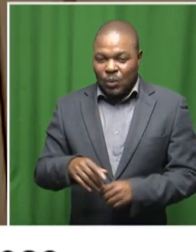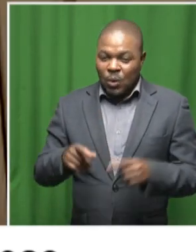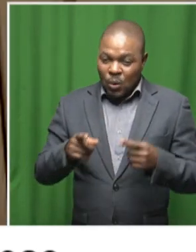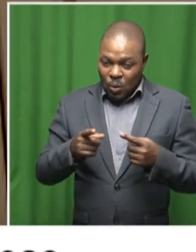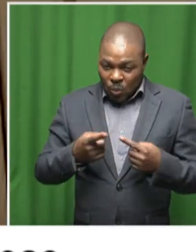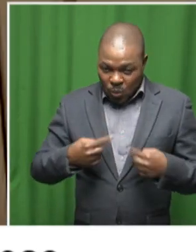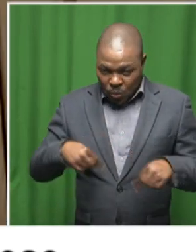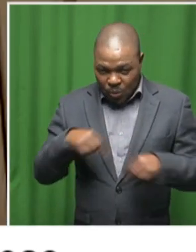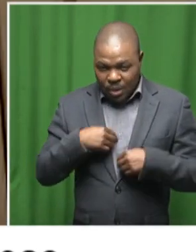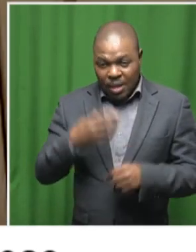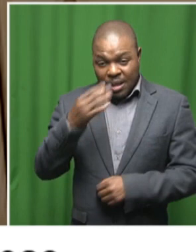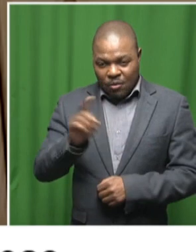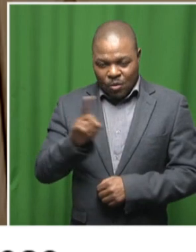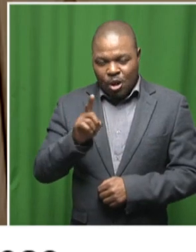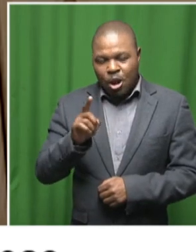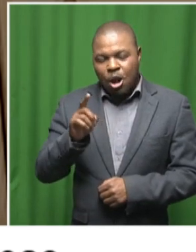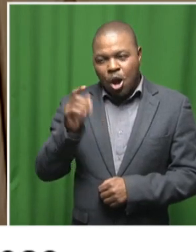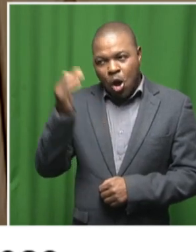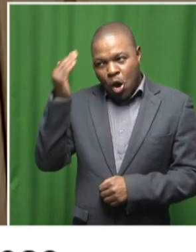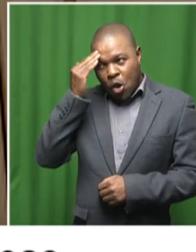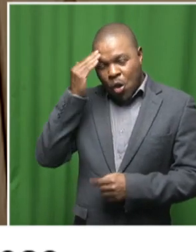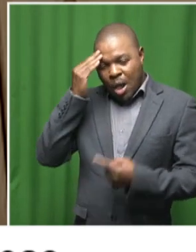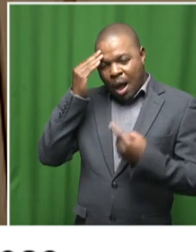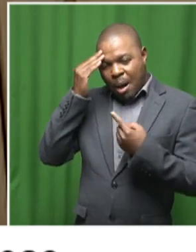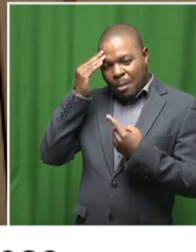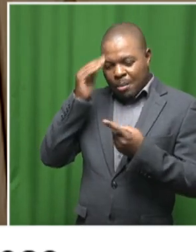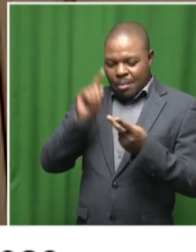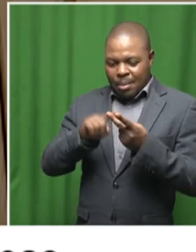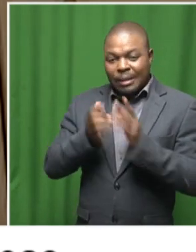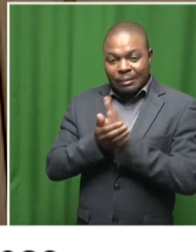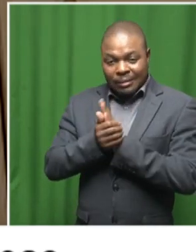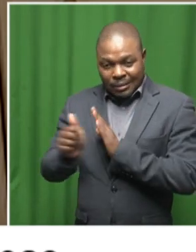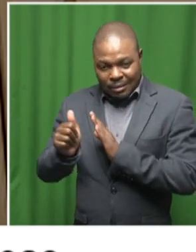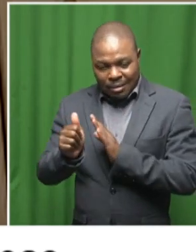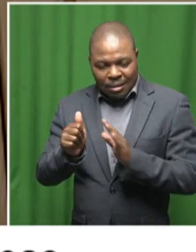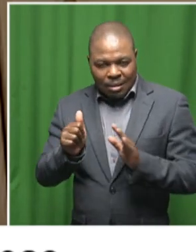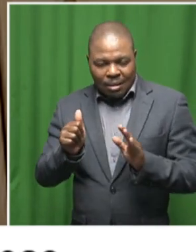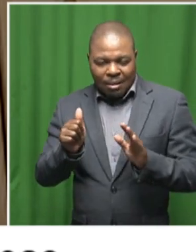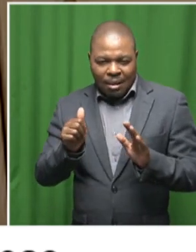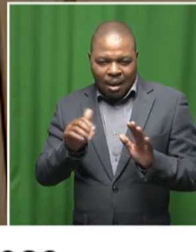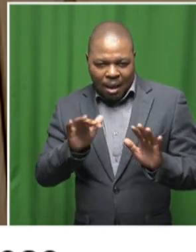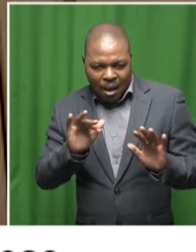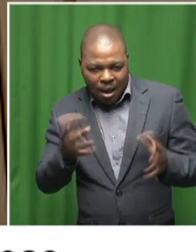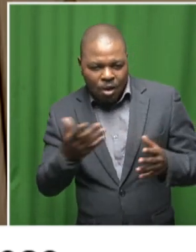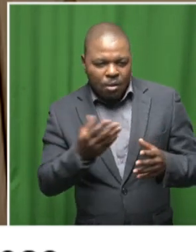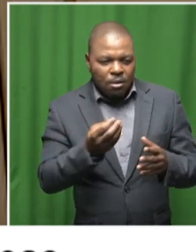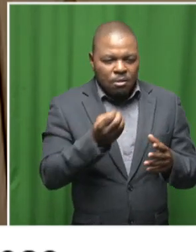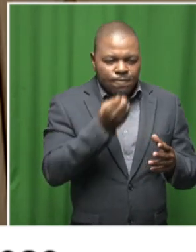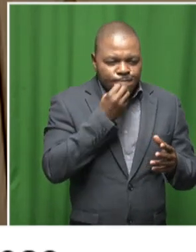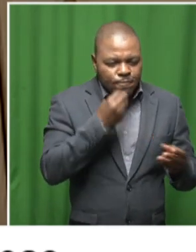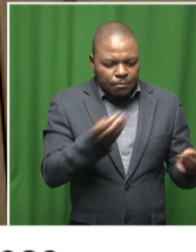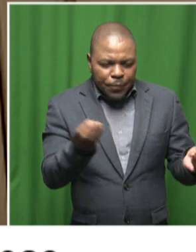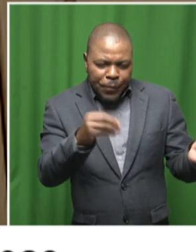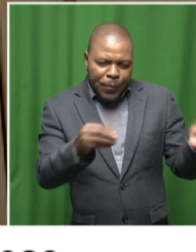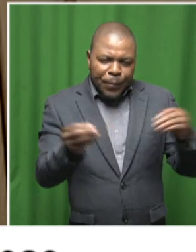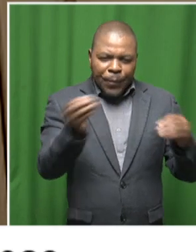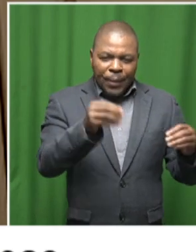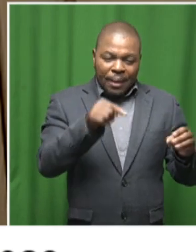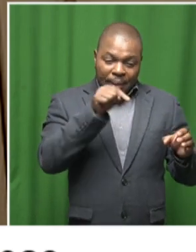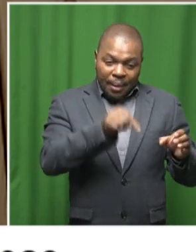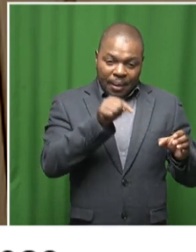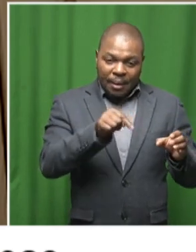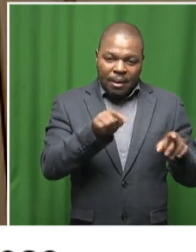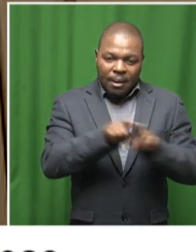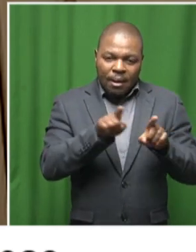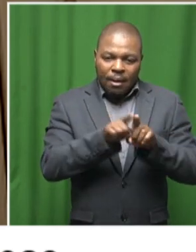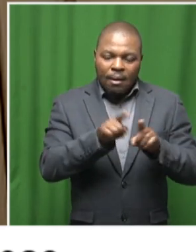We have the knowledge and we have the talent to create diets or to help people that want to go